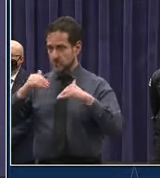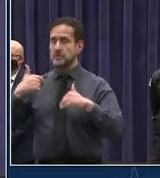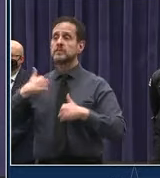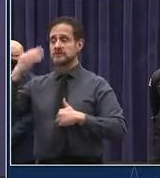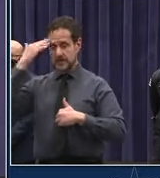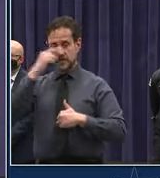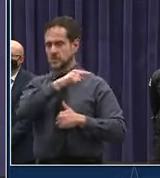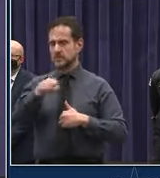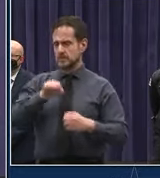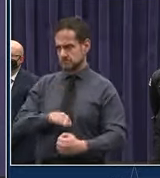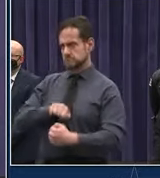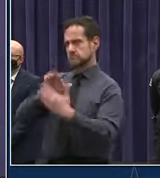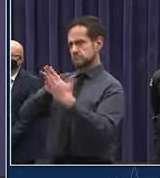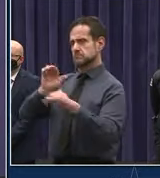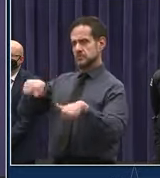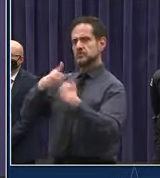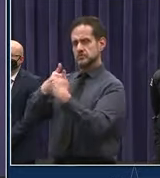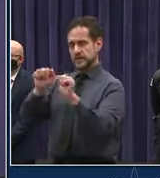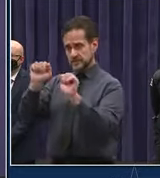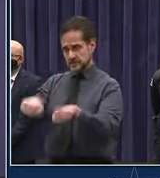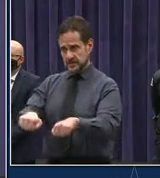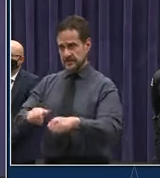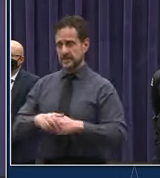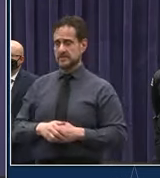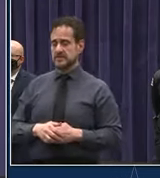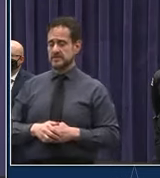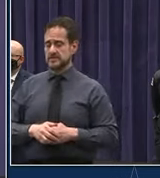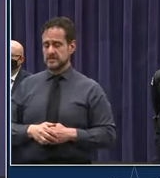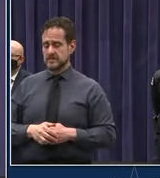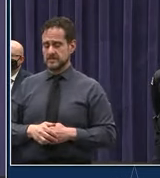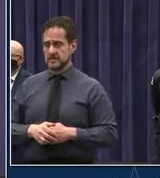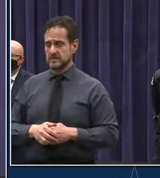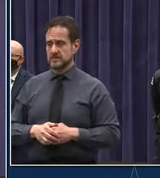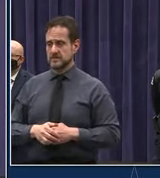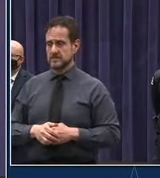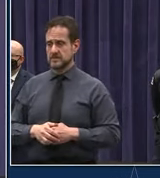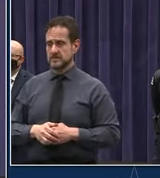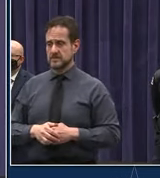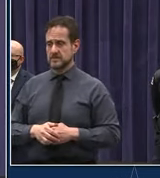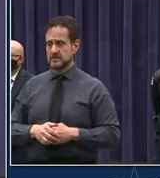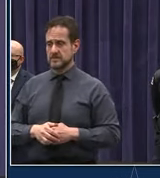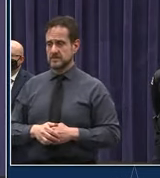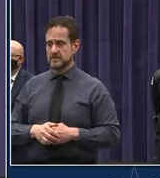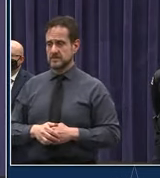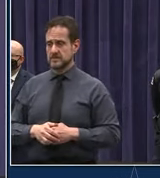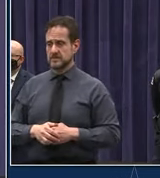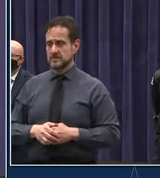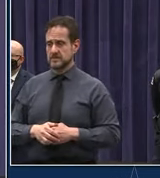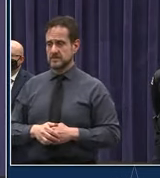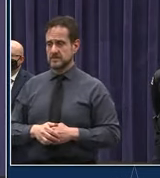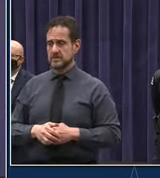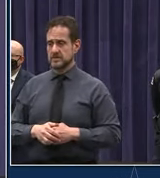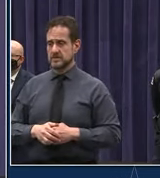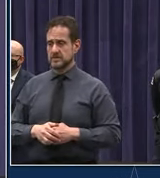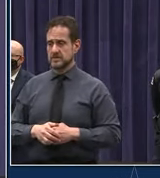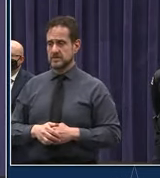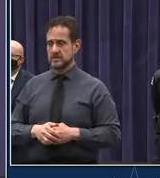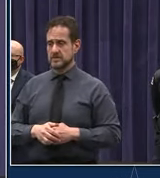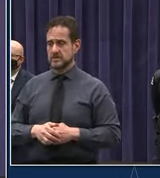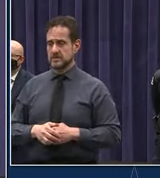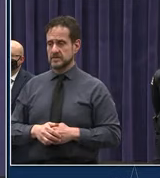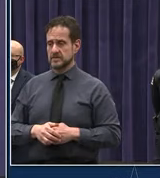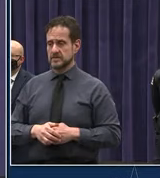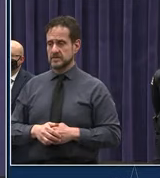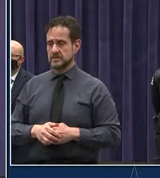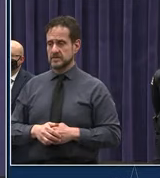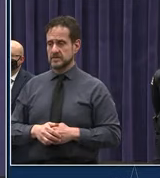I have hope because of the people and the strength and the resiliency of the people of Little Village. I've seen them rally time and time again. This is not the only